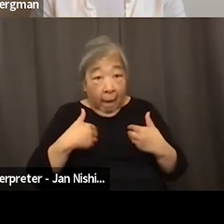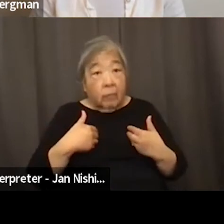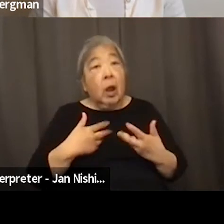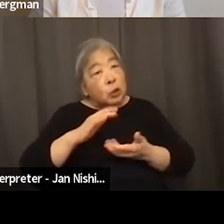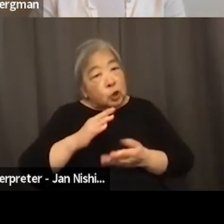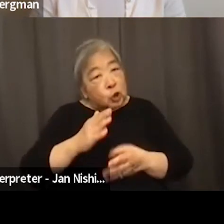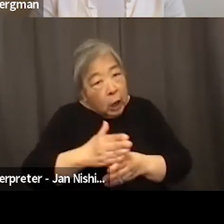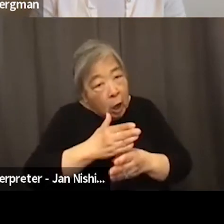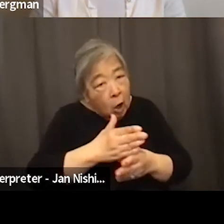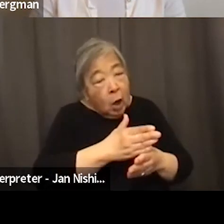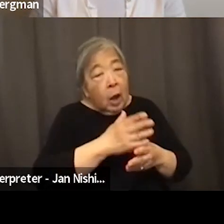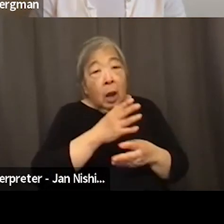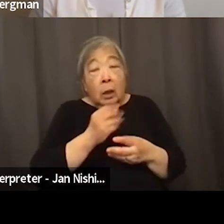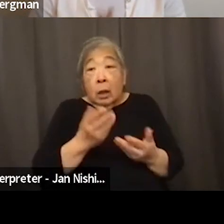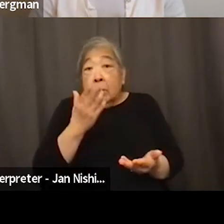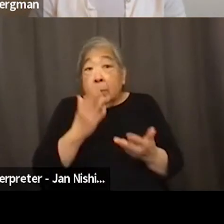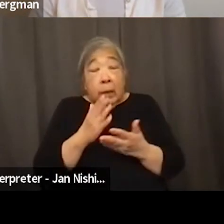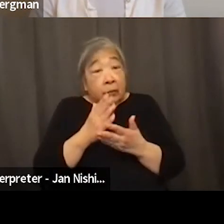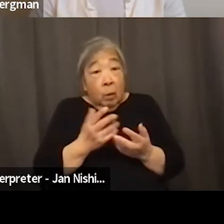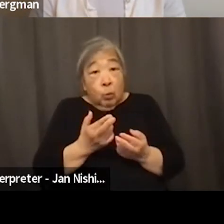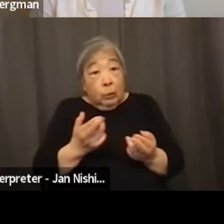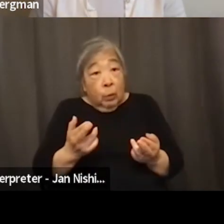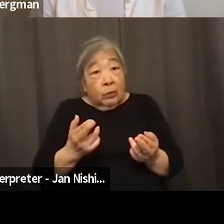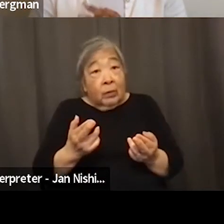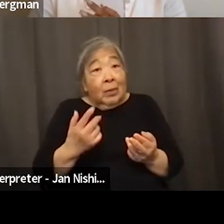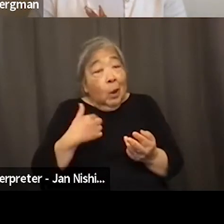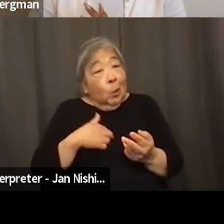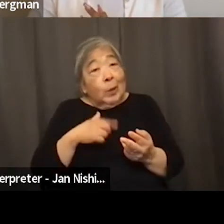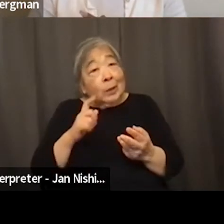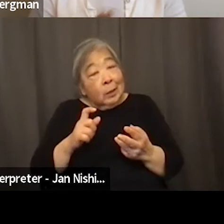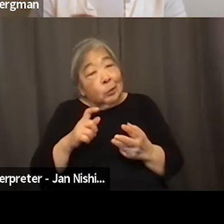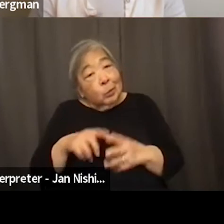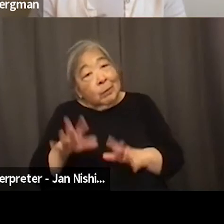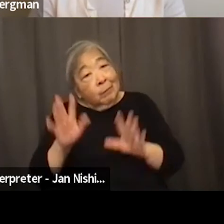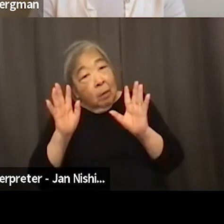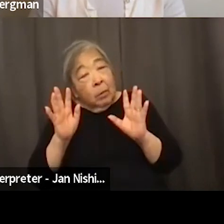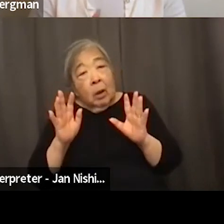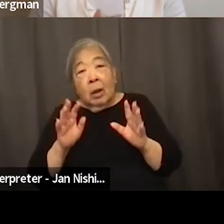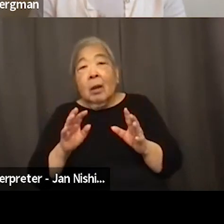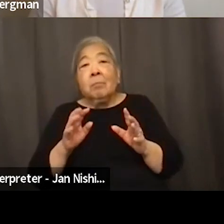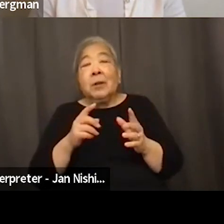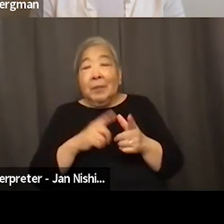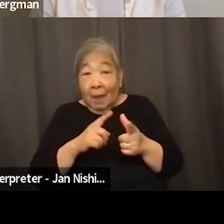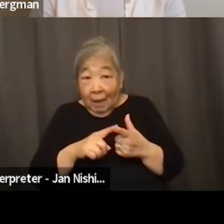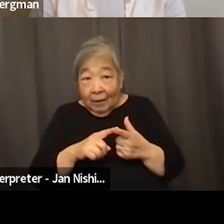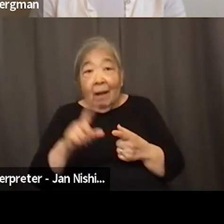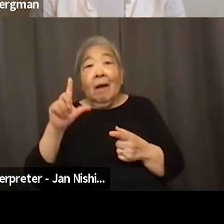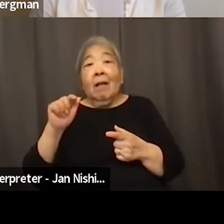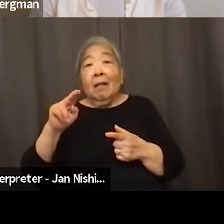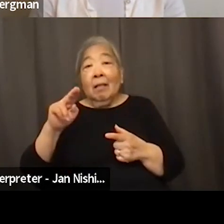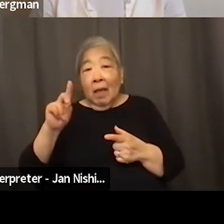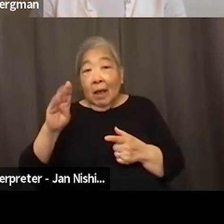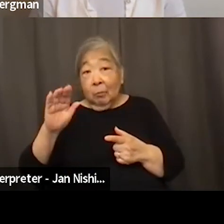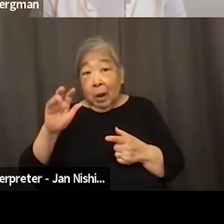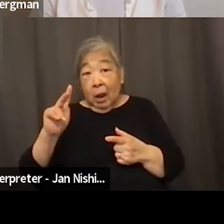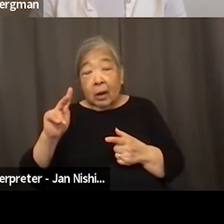in large part, there may be some resources that we need to disavow, which then goes back to the point of land back. If our Indigenous